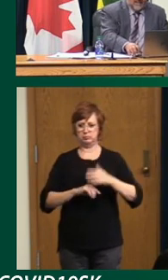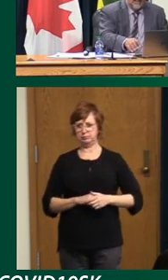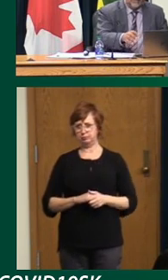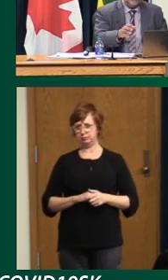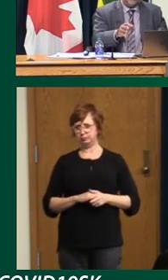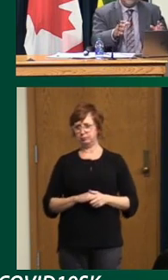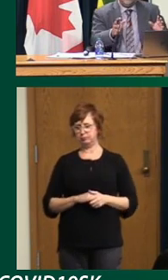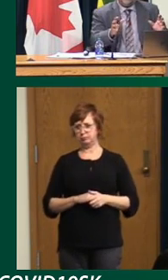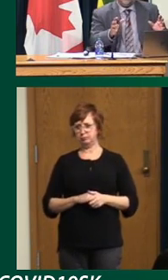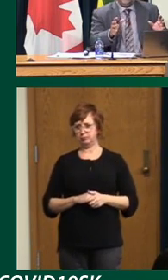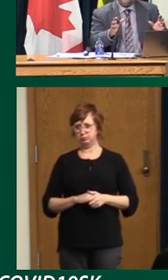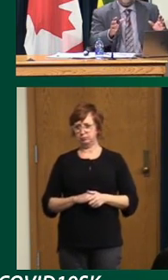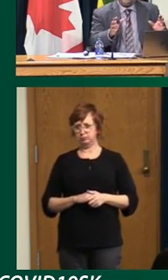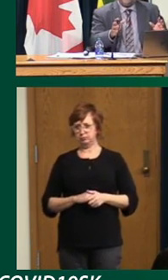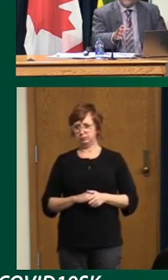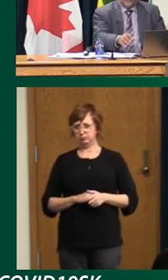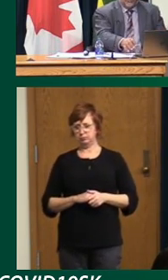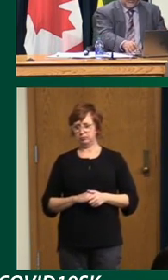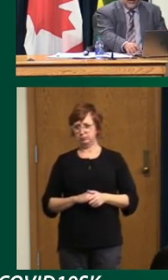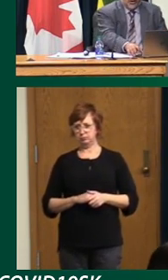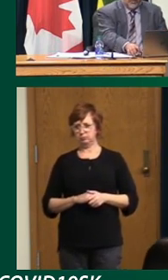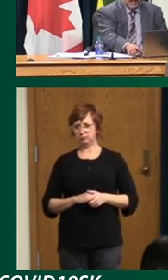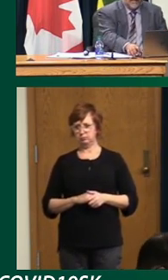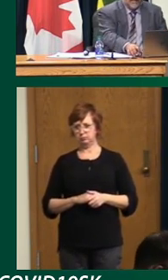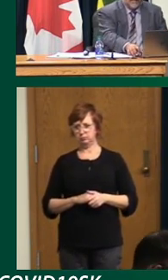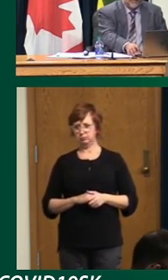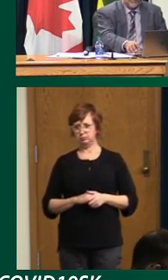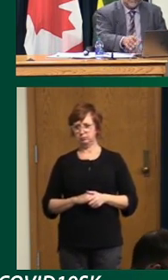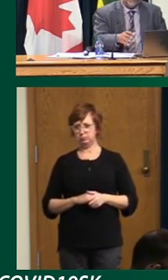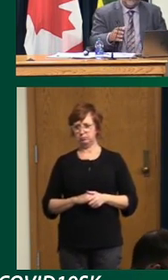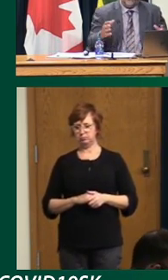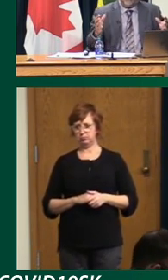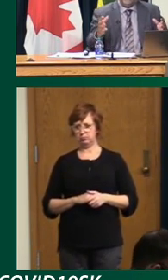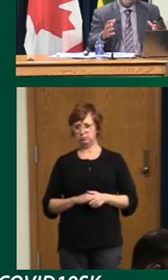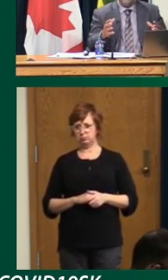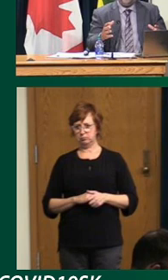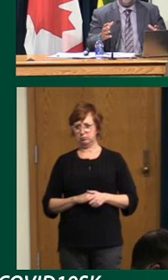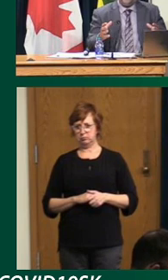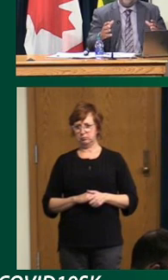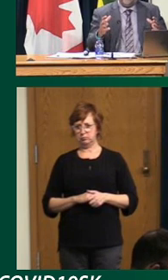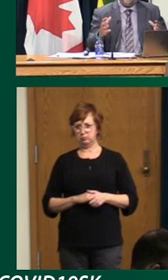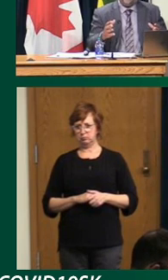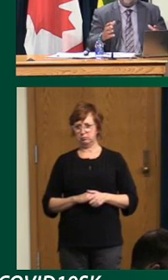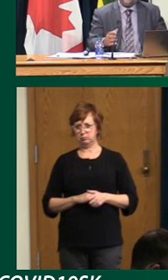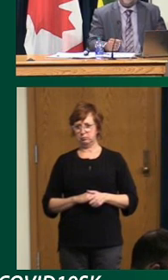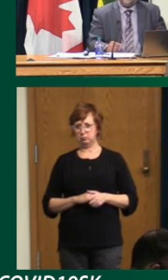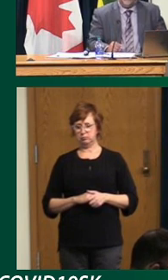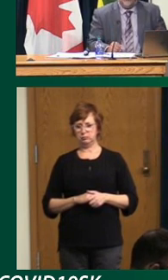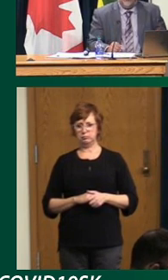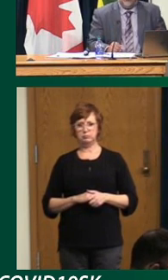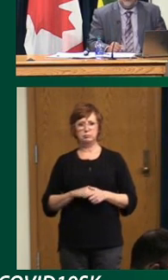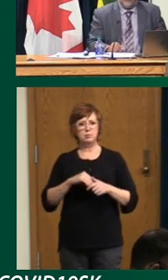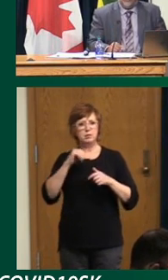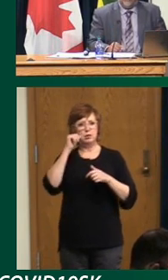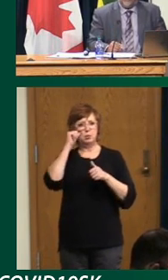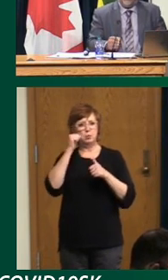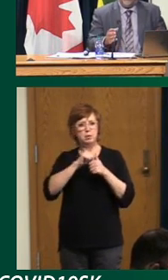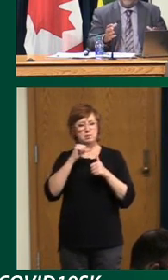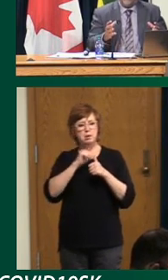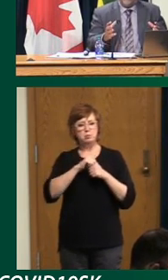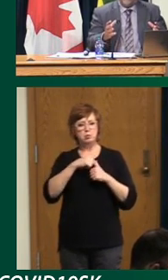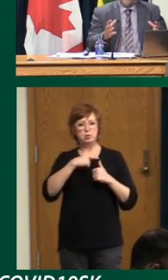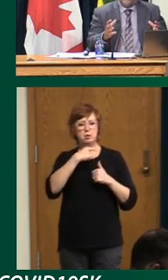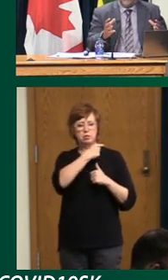And then these modelings are very complex, and they look at many inputs, and they are refined and to